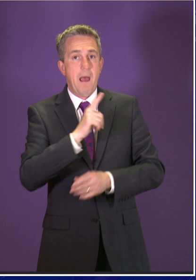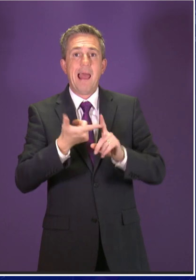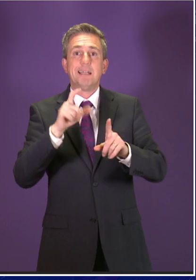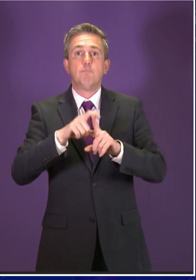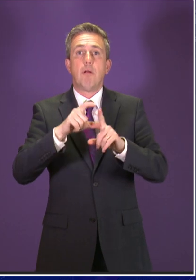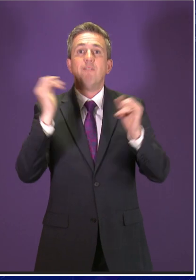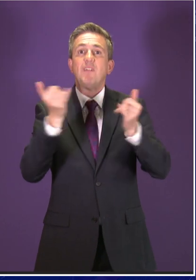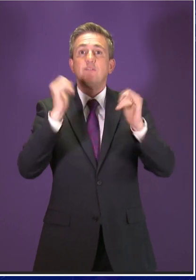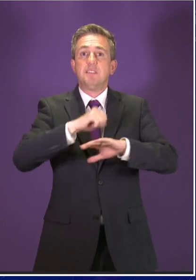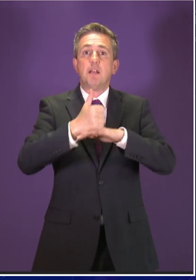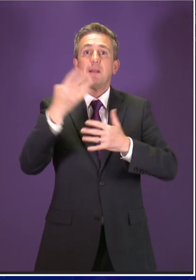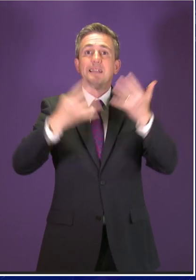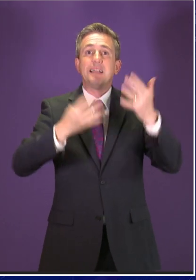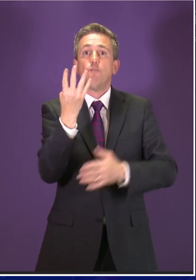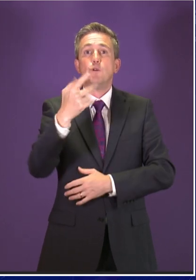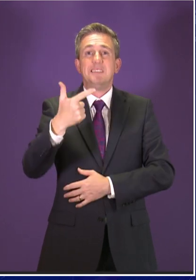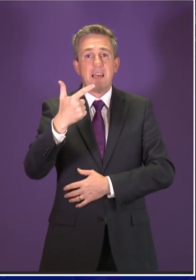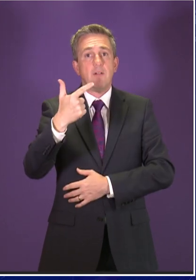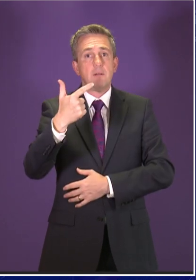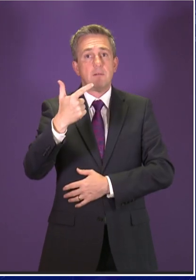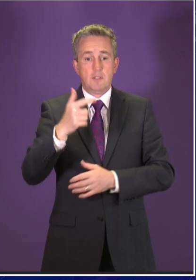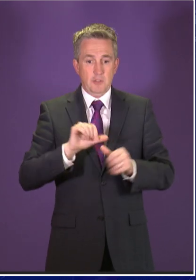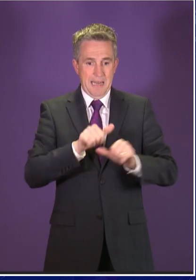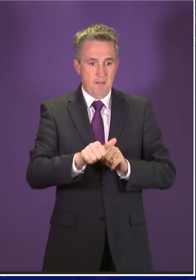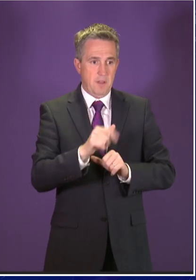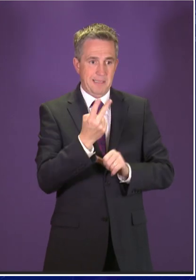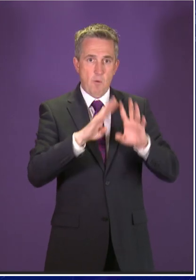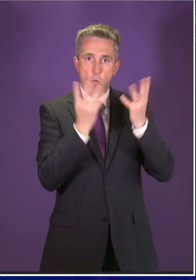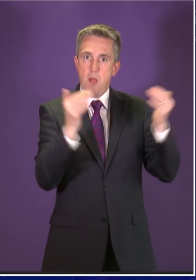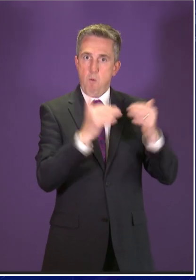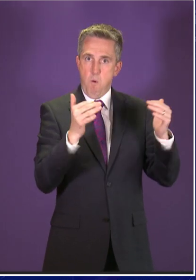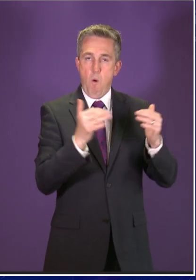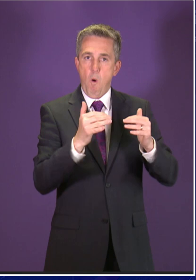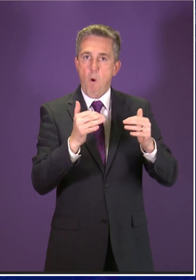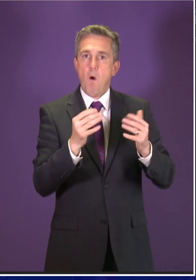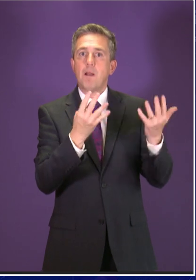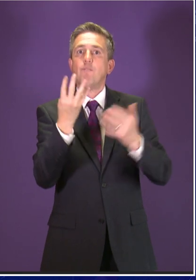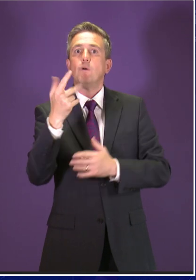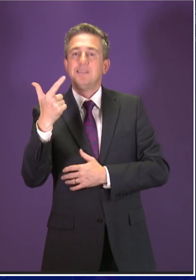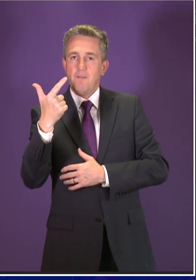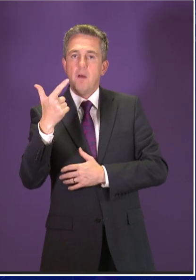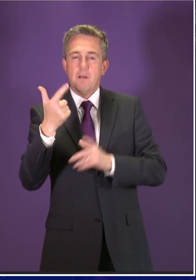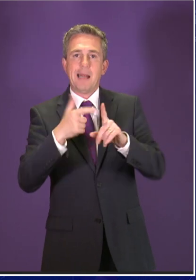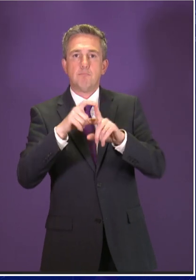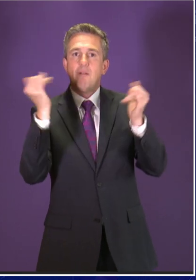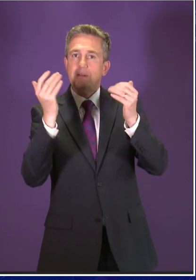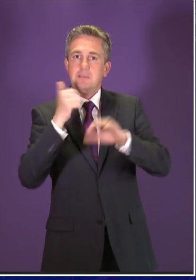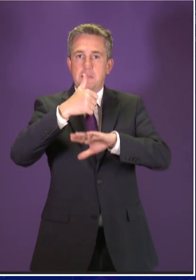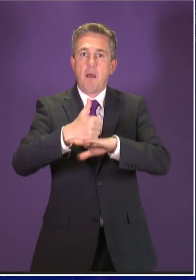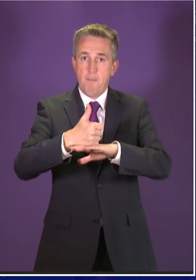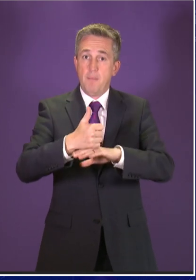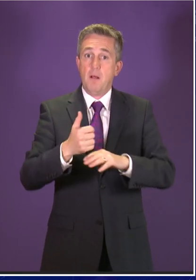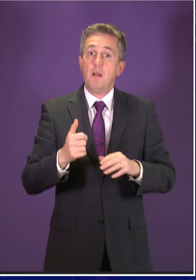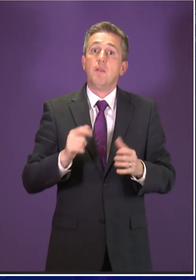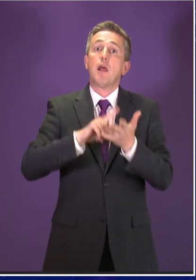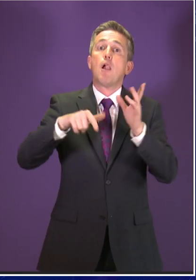in 1947, shortly after the end of the Second World War. During that first festival, the then Lord